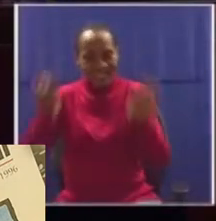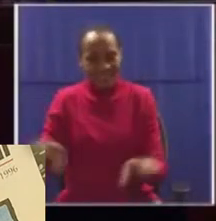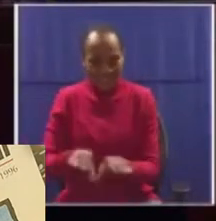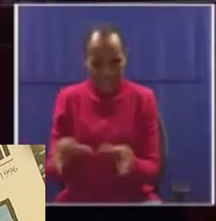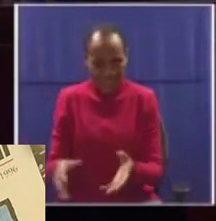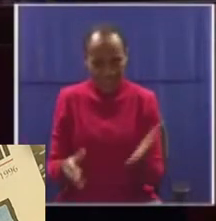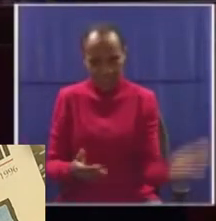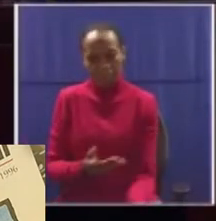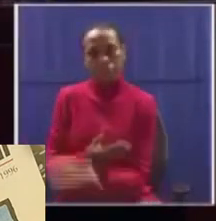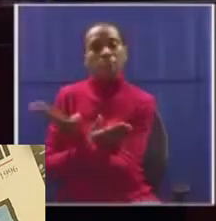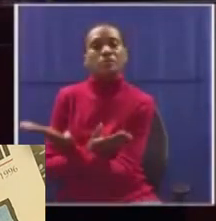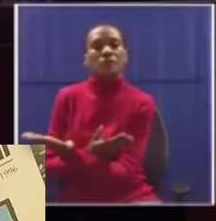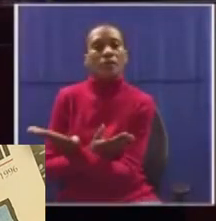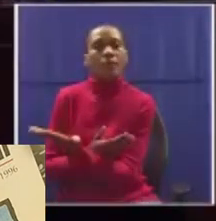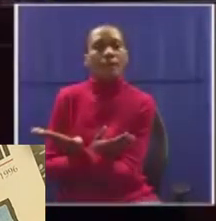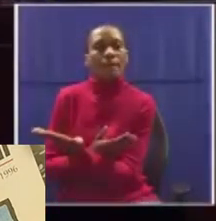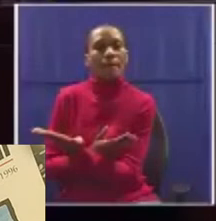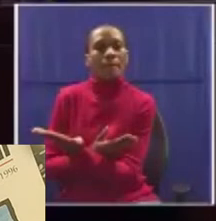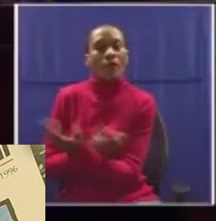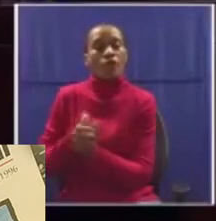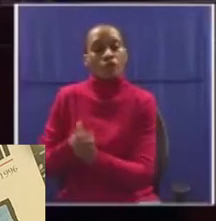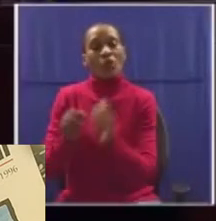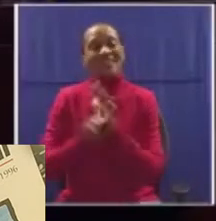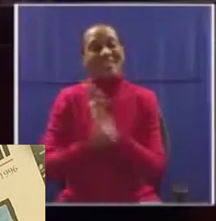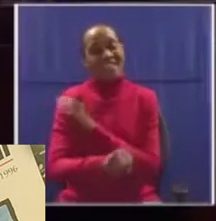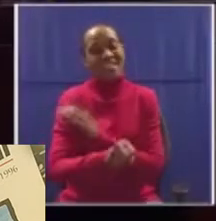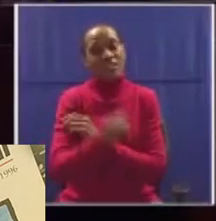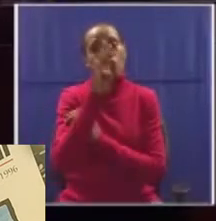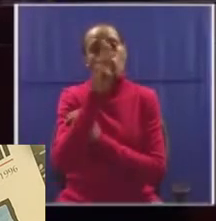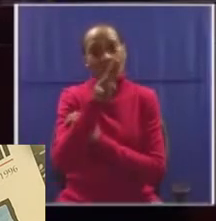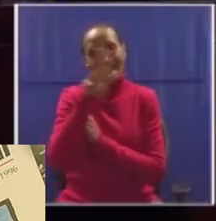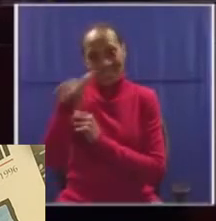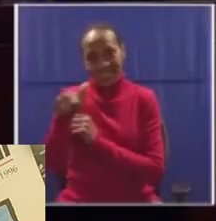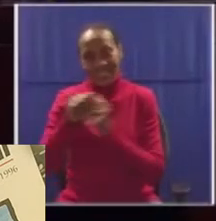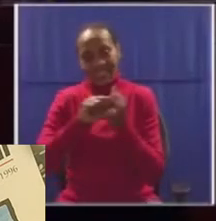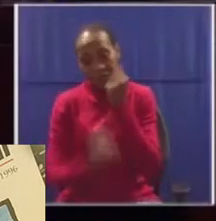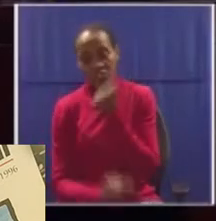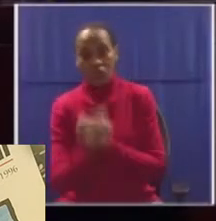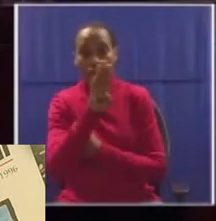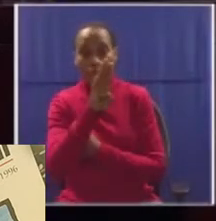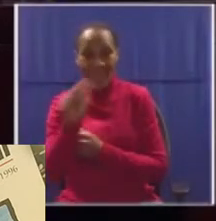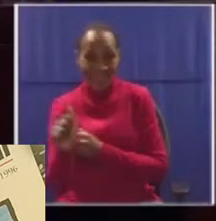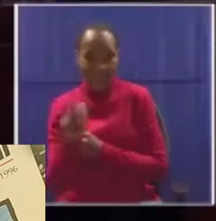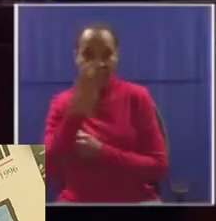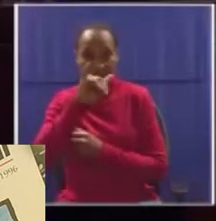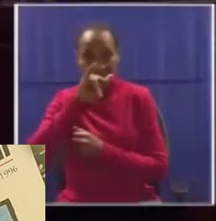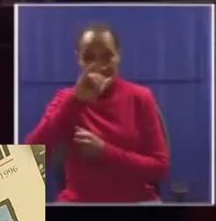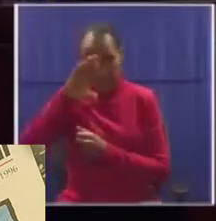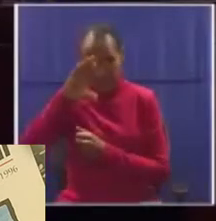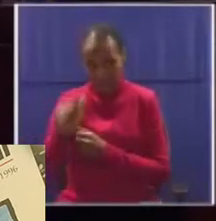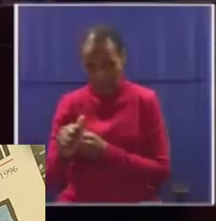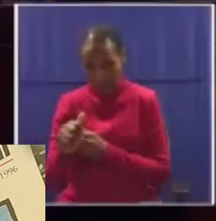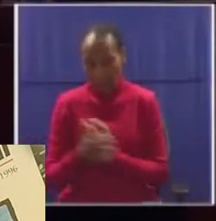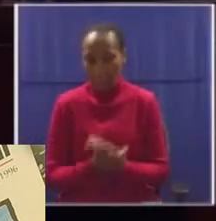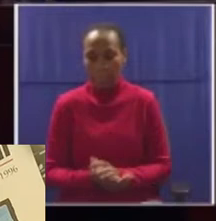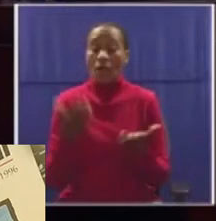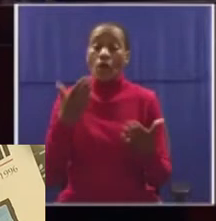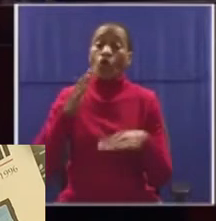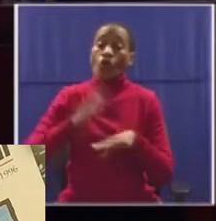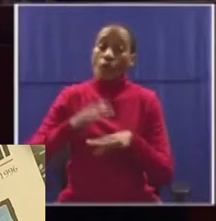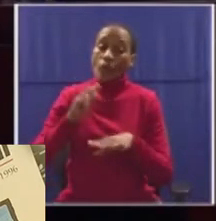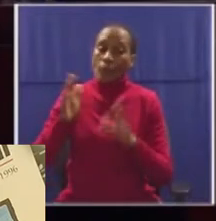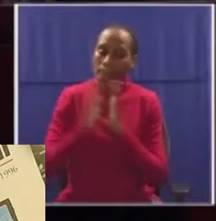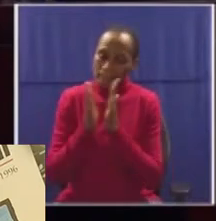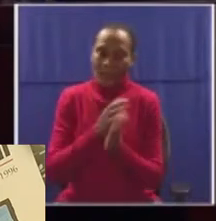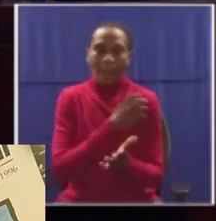submitted for approval in terms of section 46 of section 4A of Africa furthermore the committee Edge is the